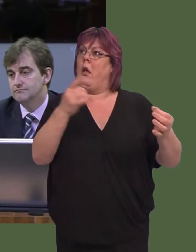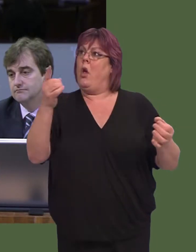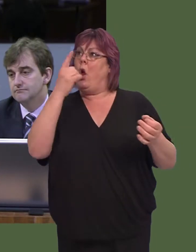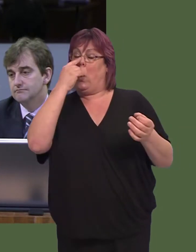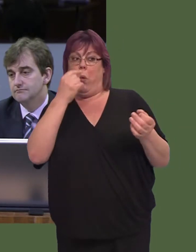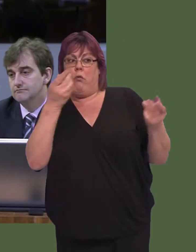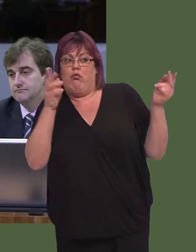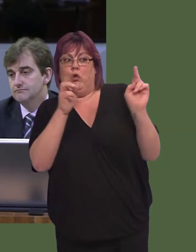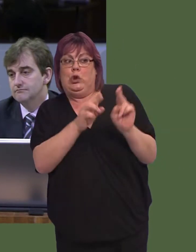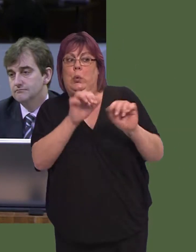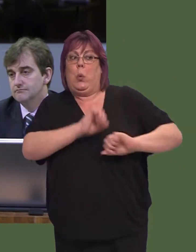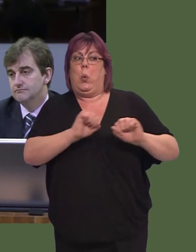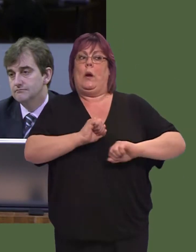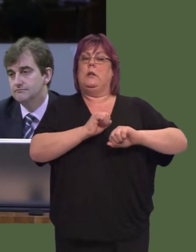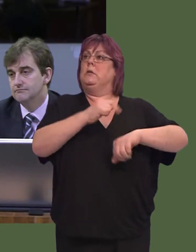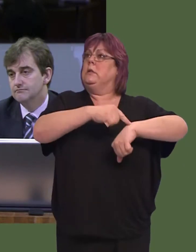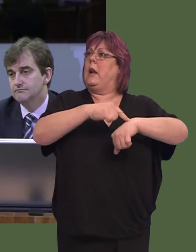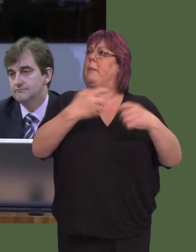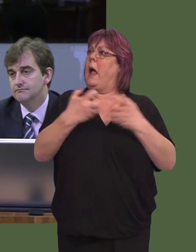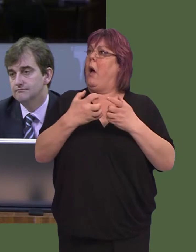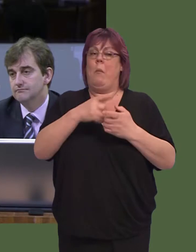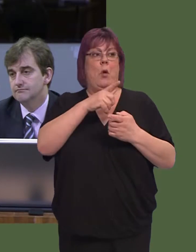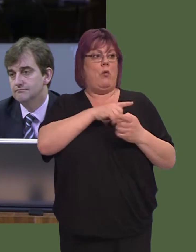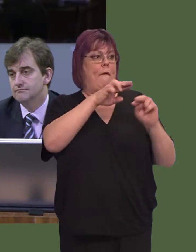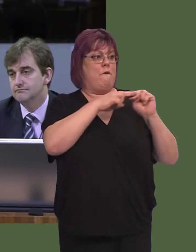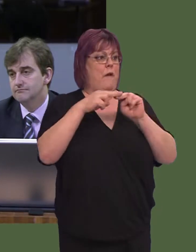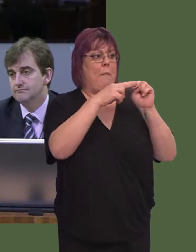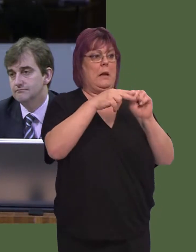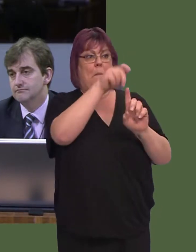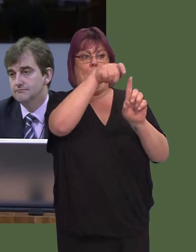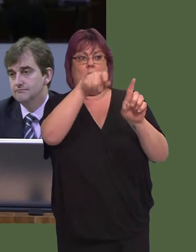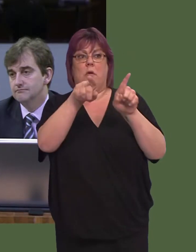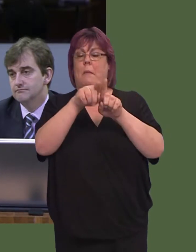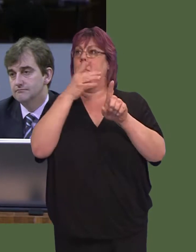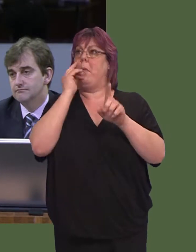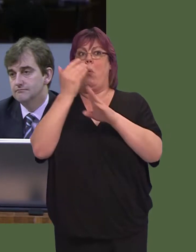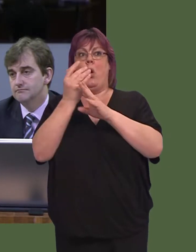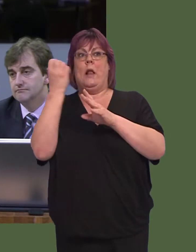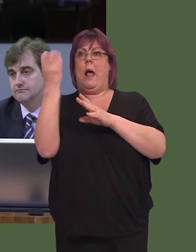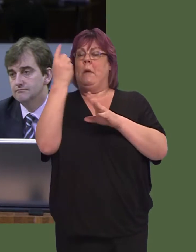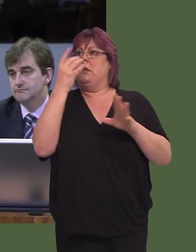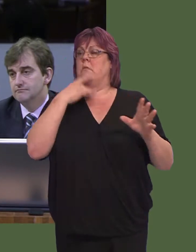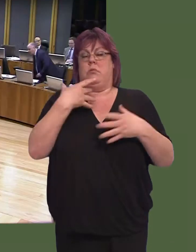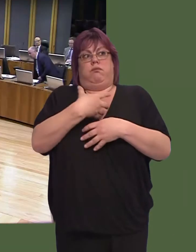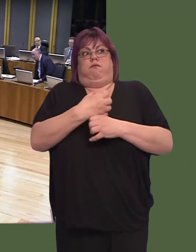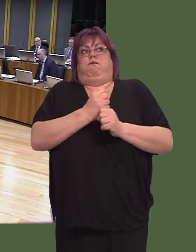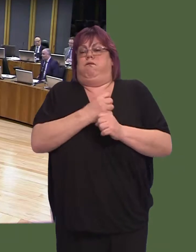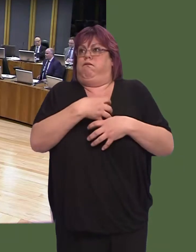those deeply distressing wait times that families, patients and indeed the paramedics and operators of the ambulance service have to deal